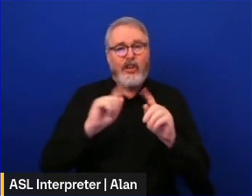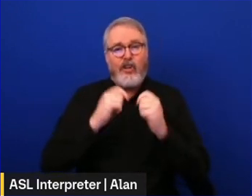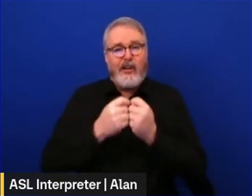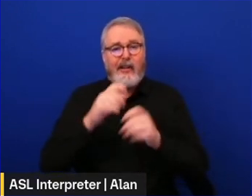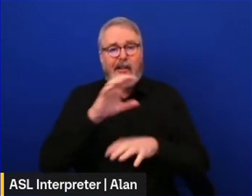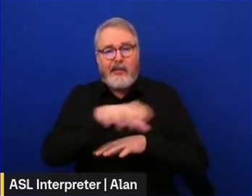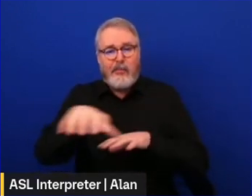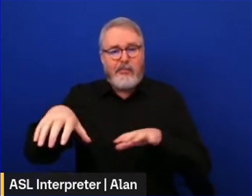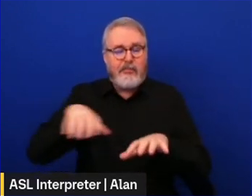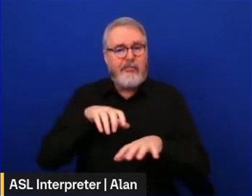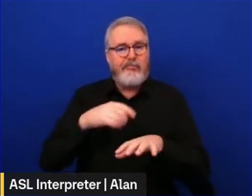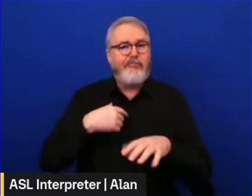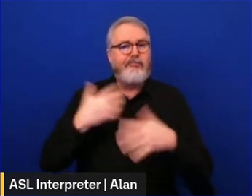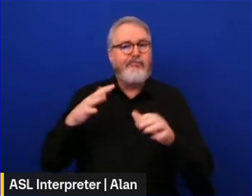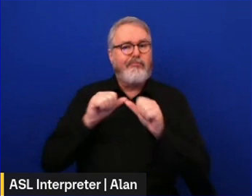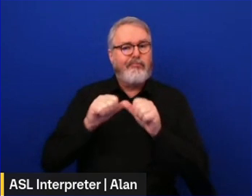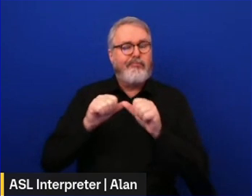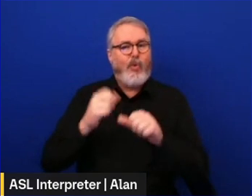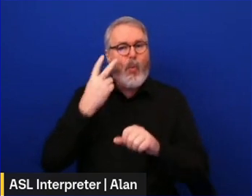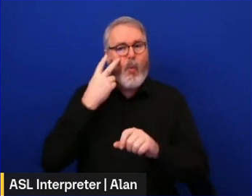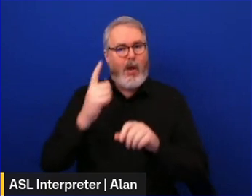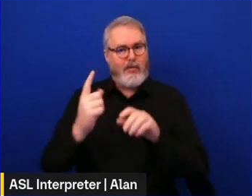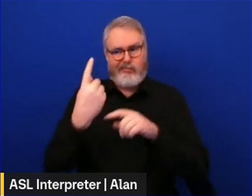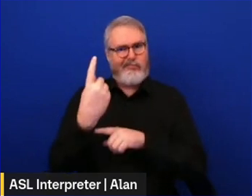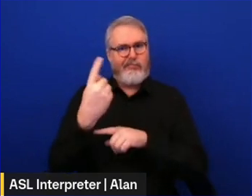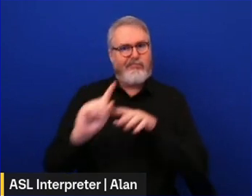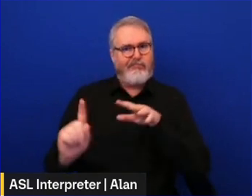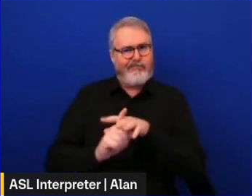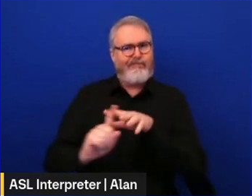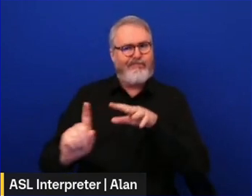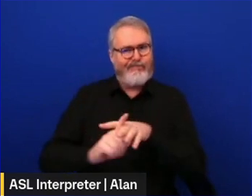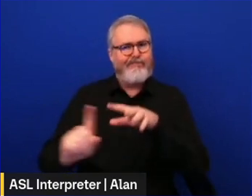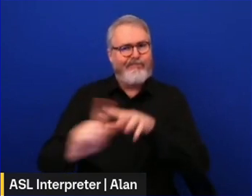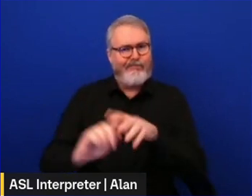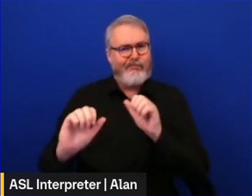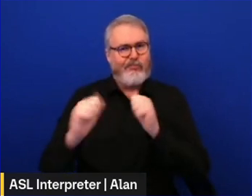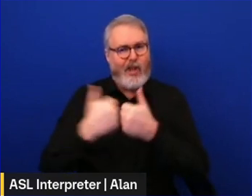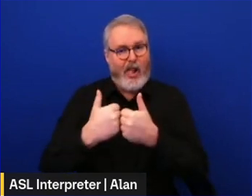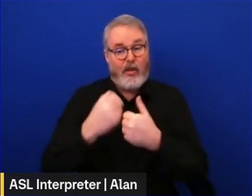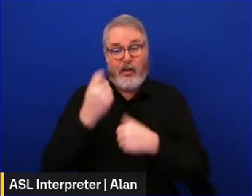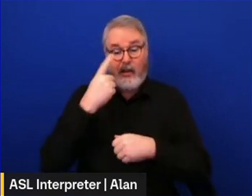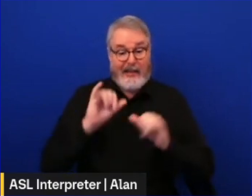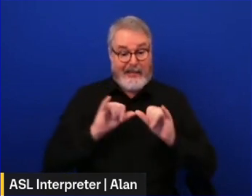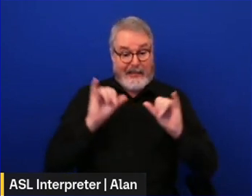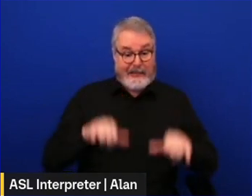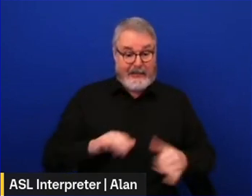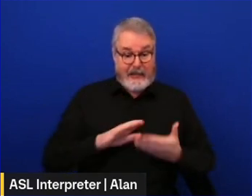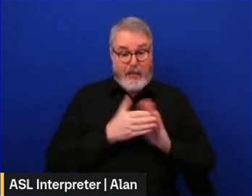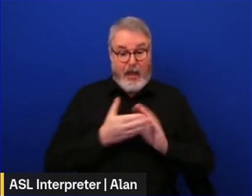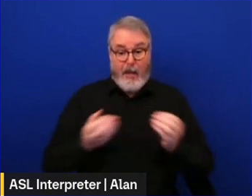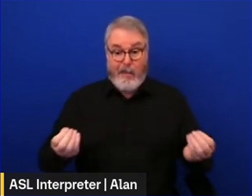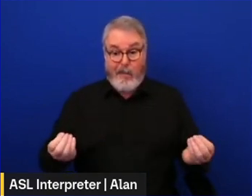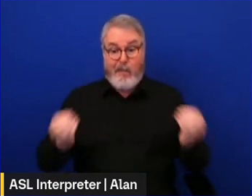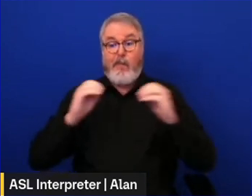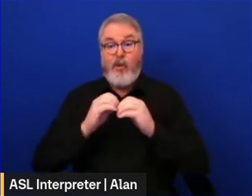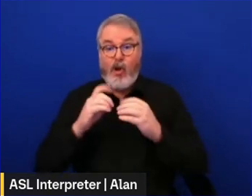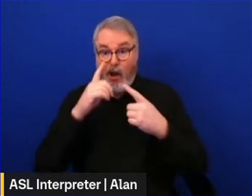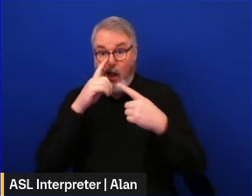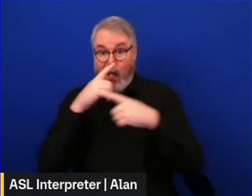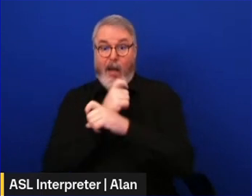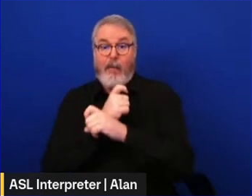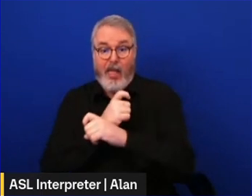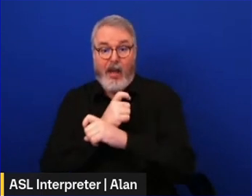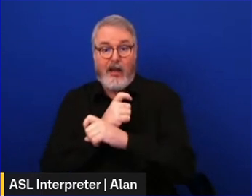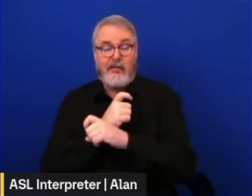constantly seen one challenge. As our systems grow more complex, the expertise required